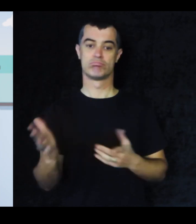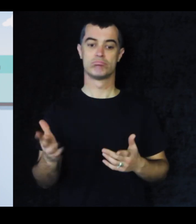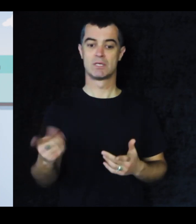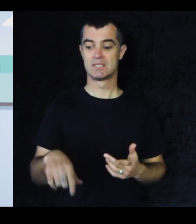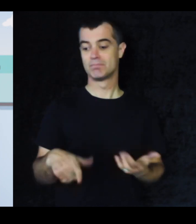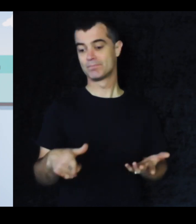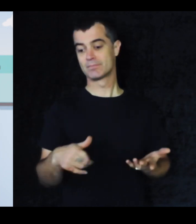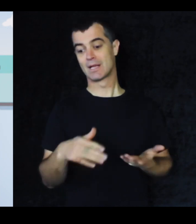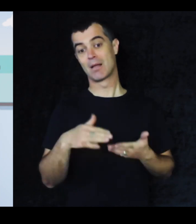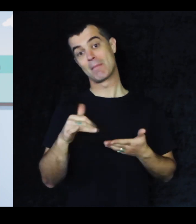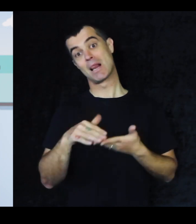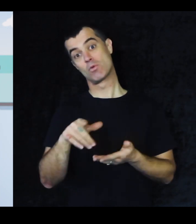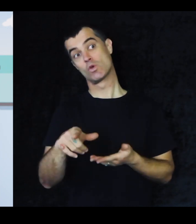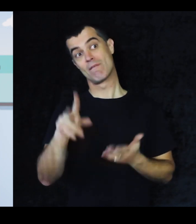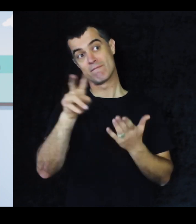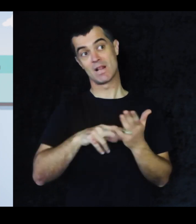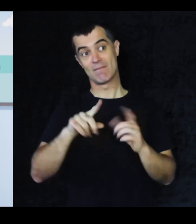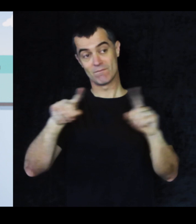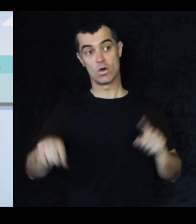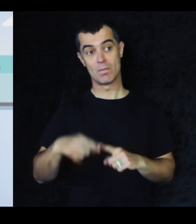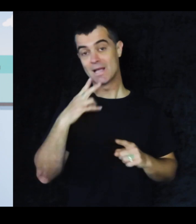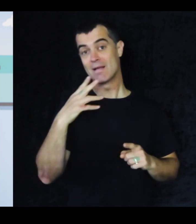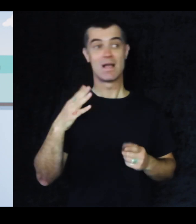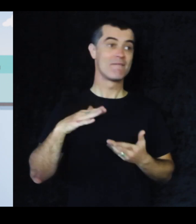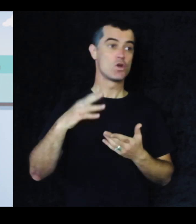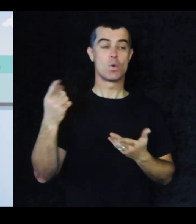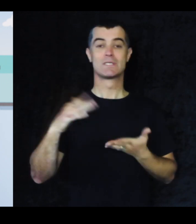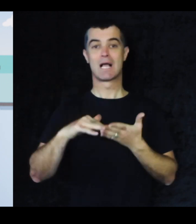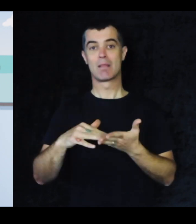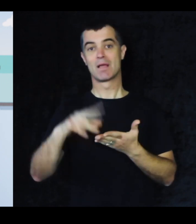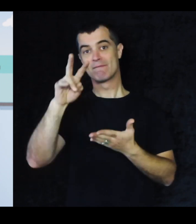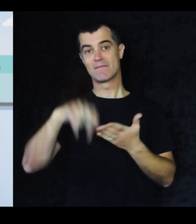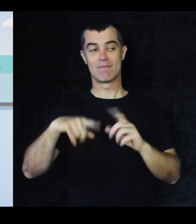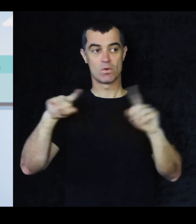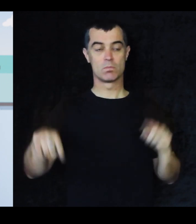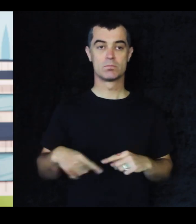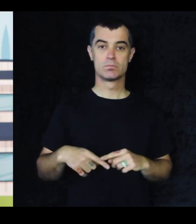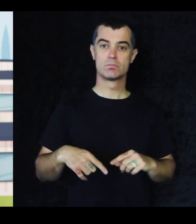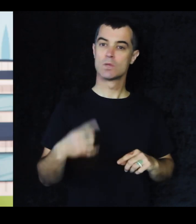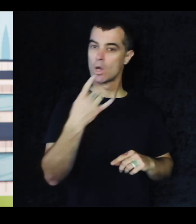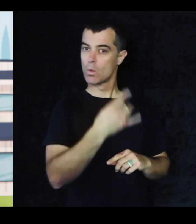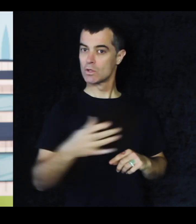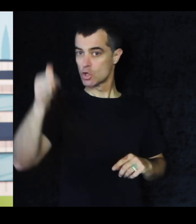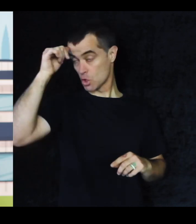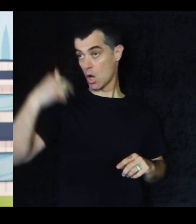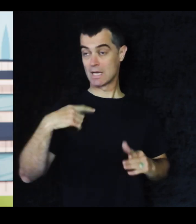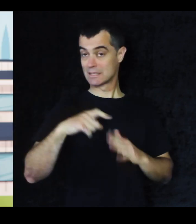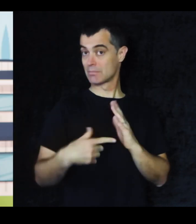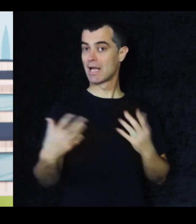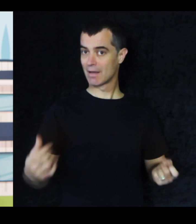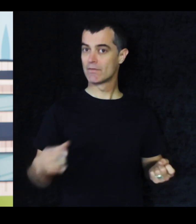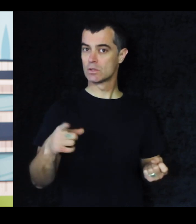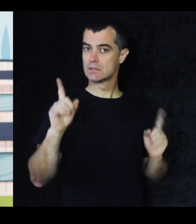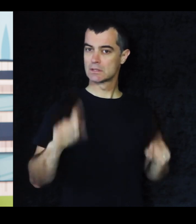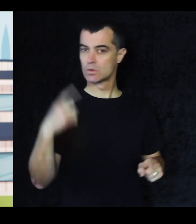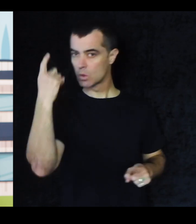range, and maybe help you even fill out the form if you've got no one to help you fill out the forms. Once you know that I've got a